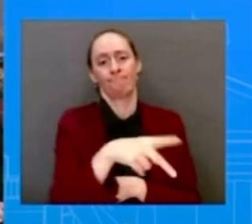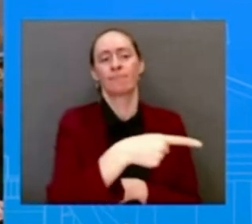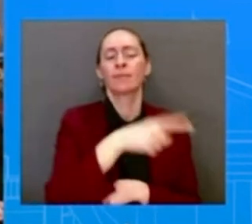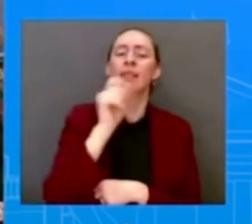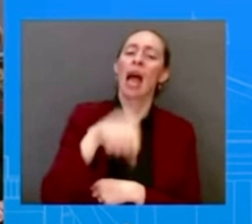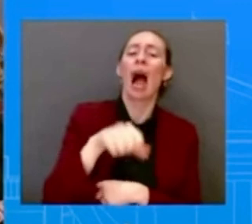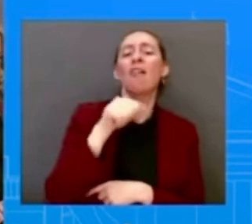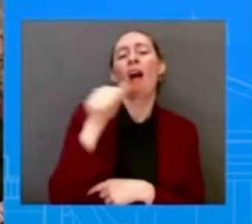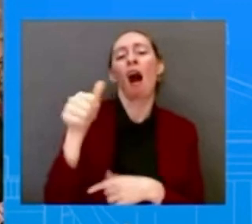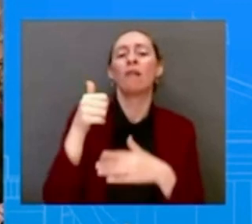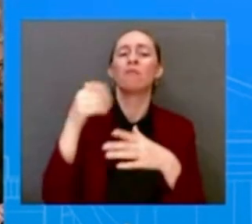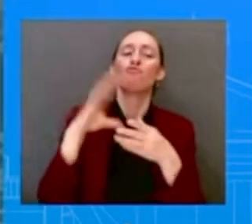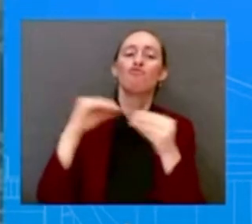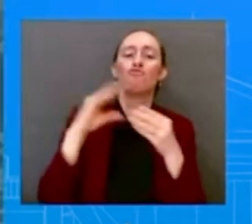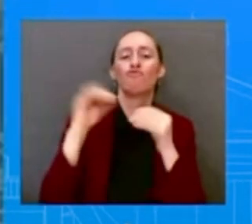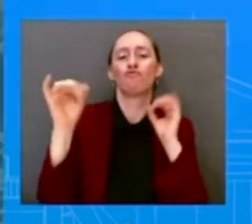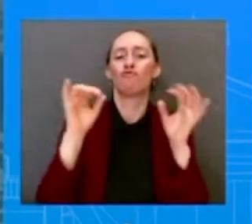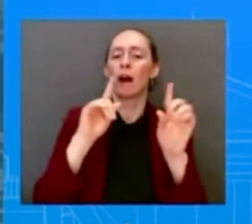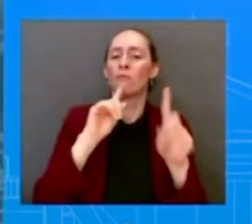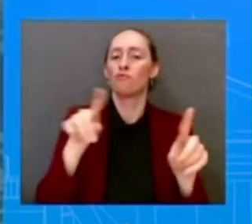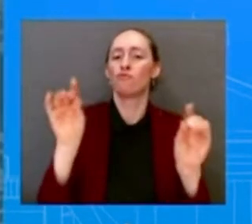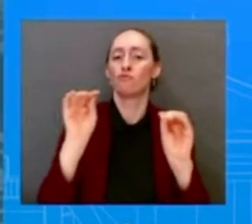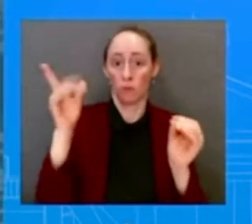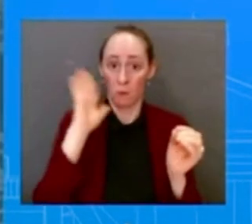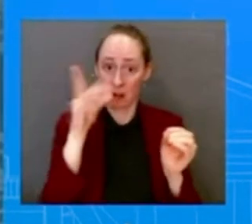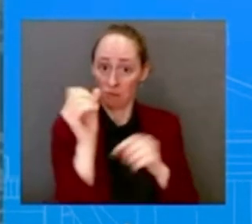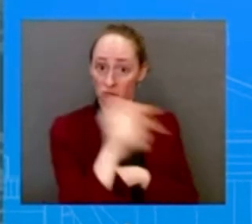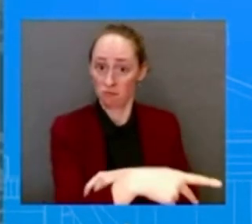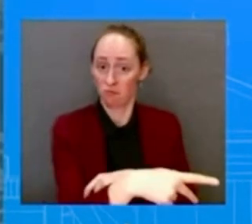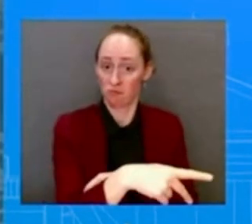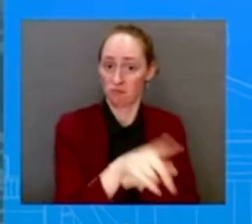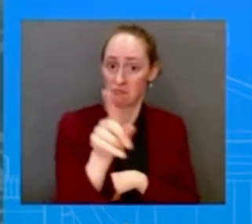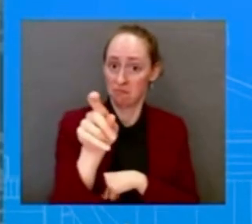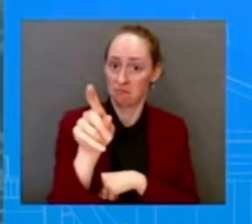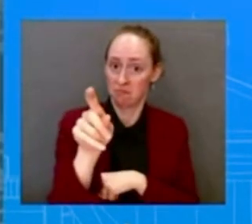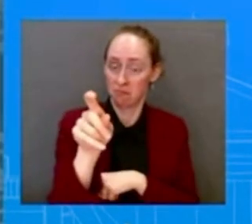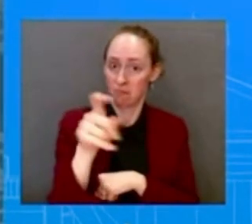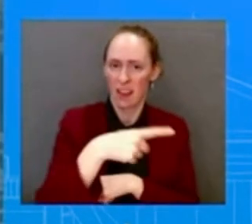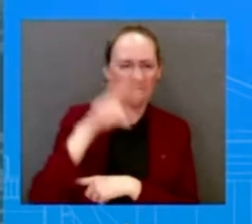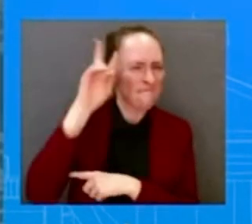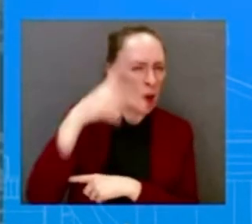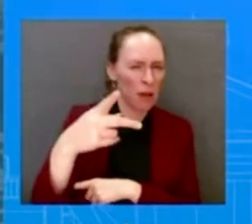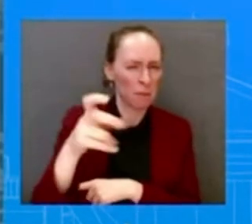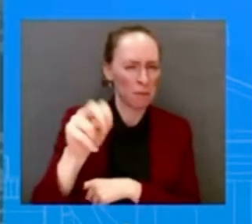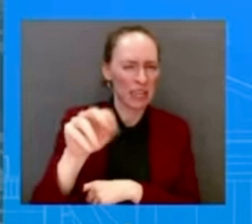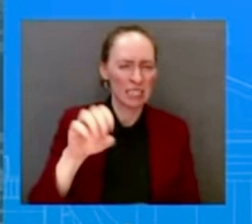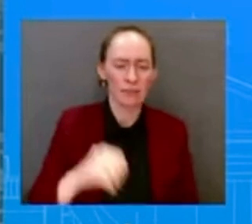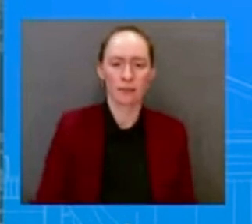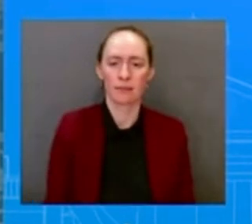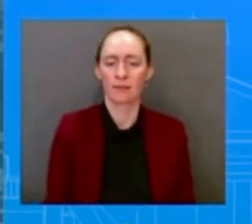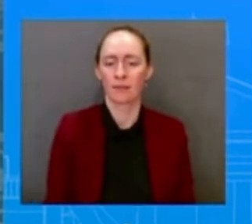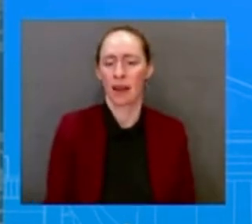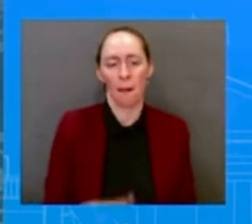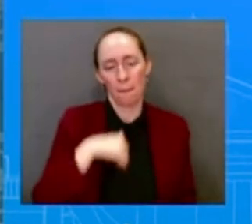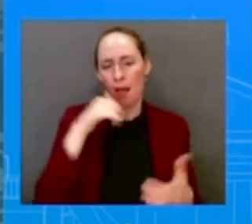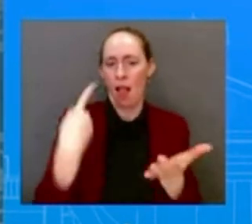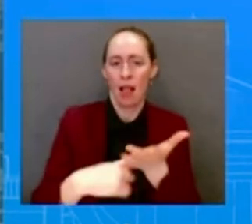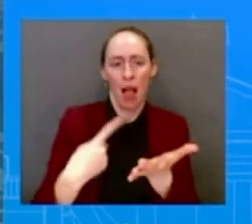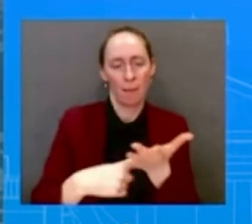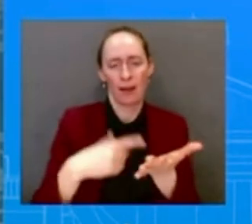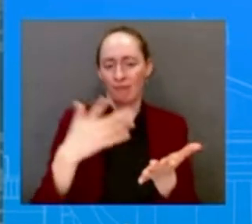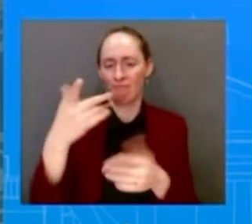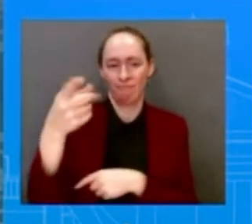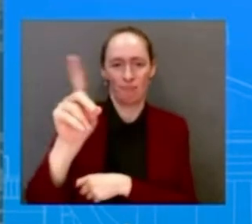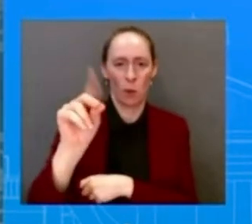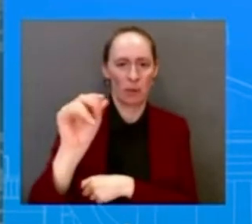these examples? I'm just not going to, as you can imagine, not going to speak to this. I'm just going to refer you to the Department of Justice. Okay. Nobody has a question. I can